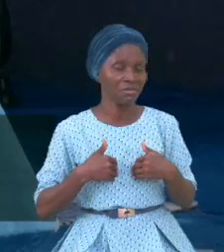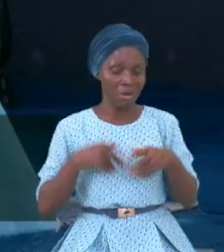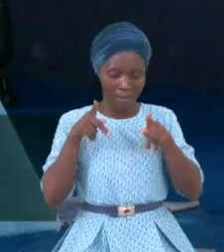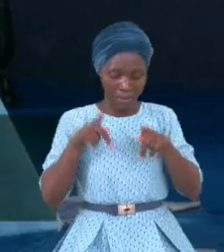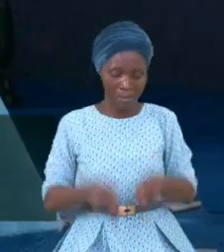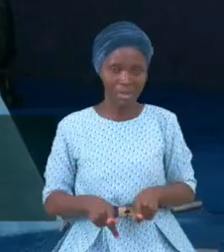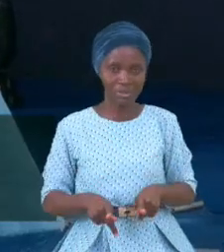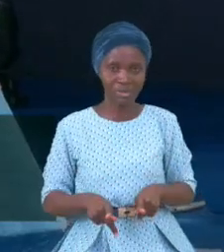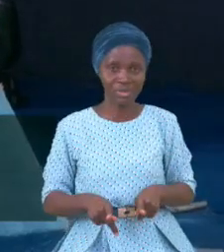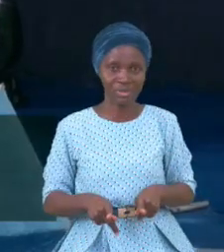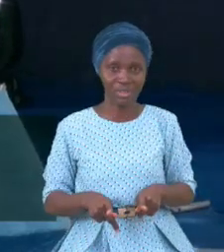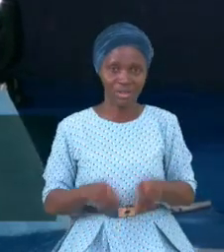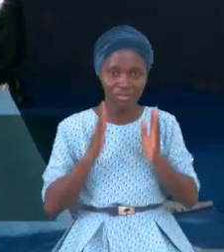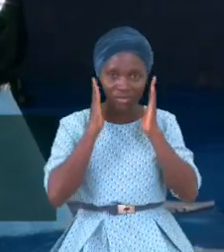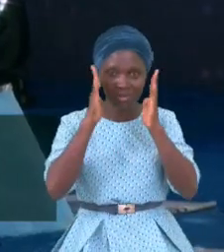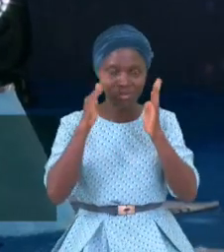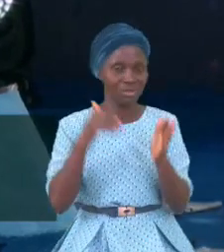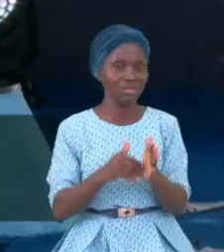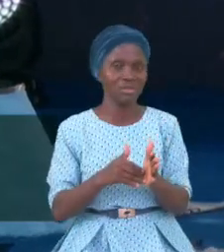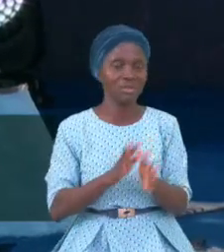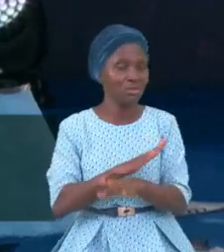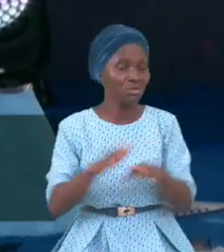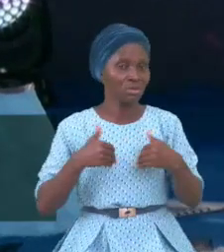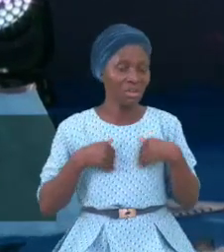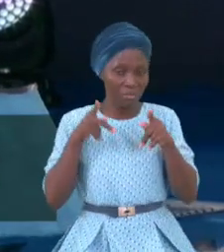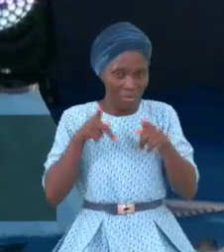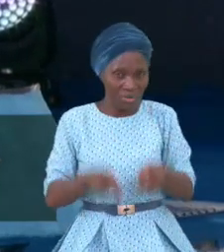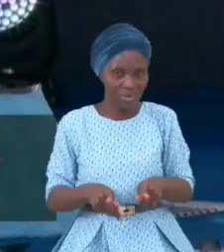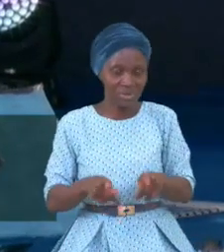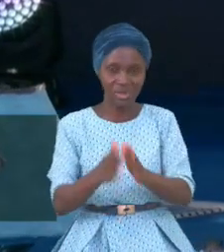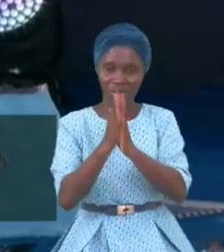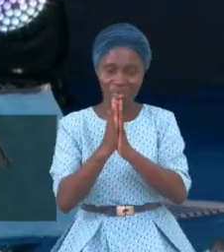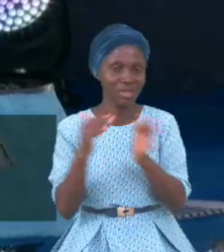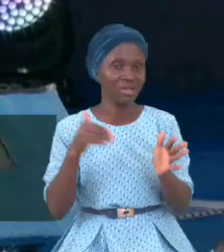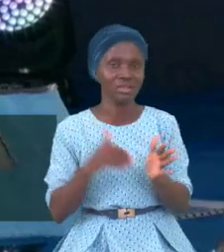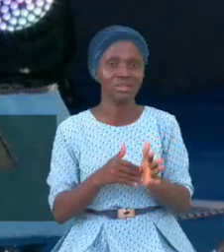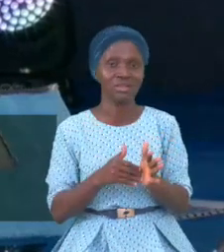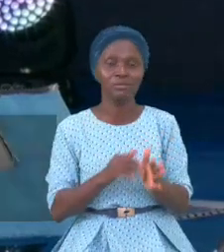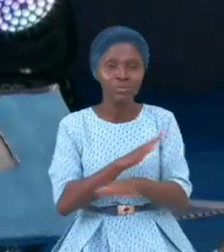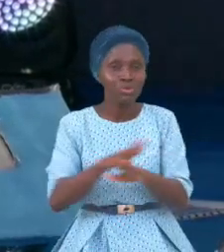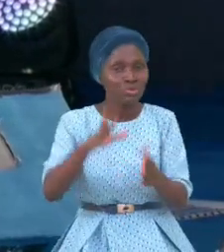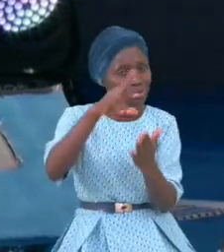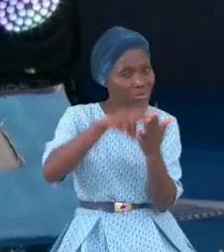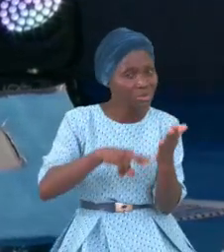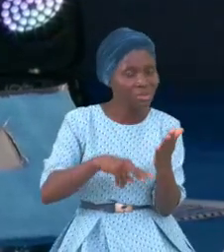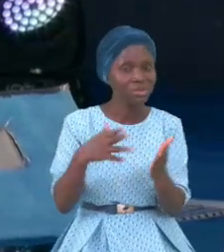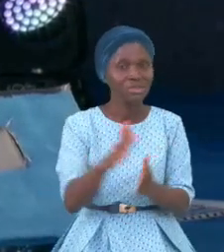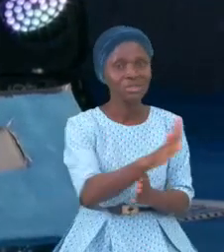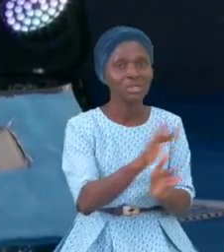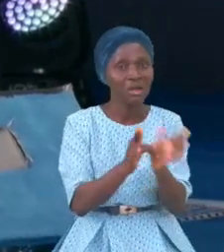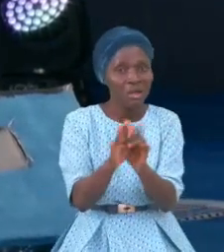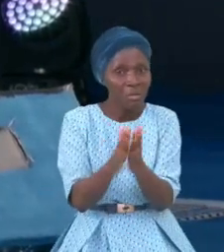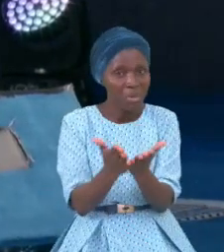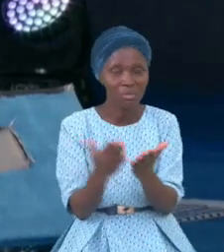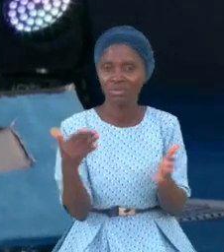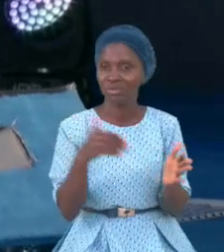read the Bible regularly anymore. Moses has gone to the mountain. They're not hearing the word of God. They're not